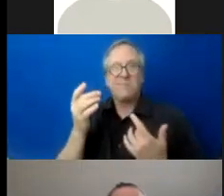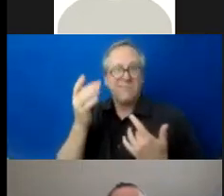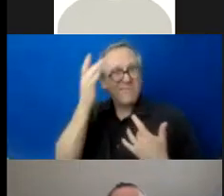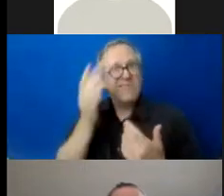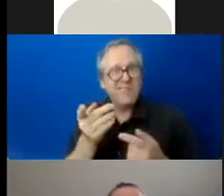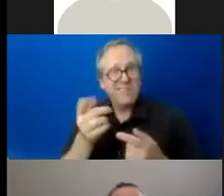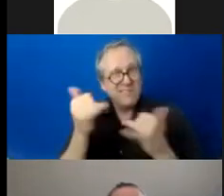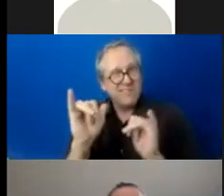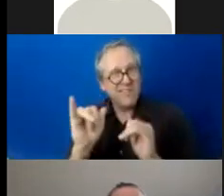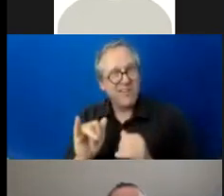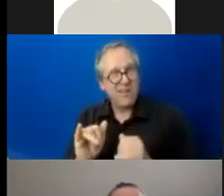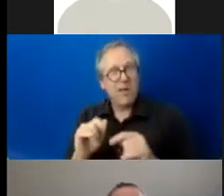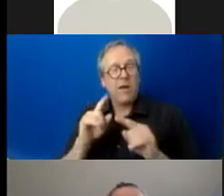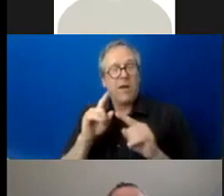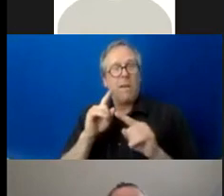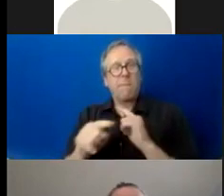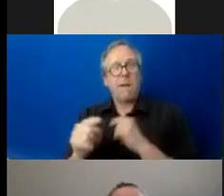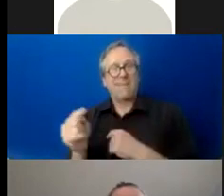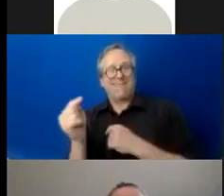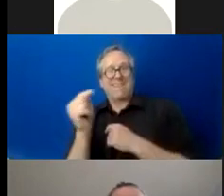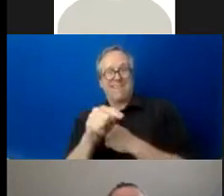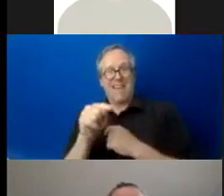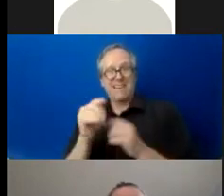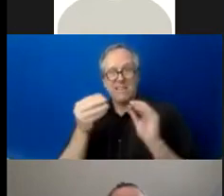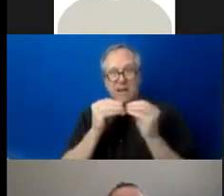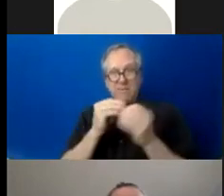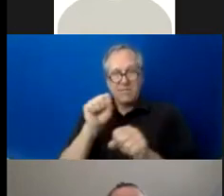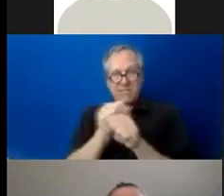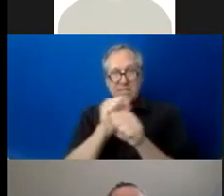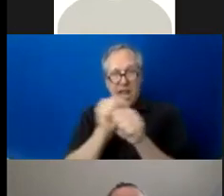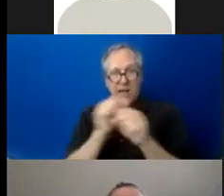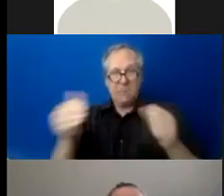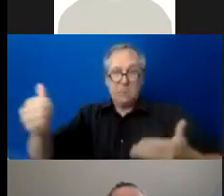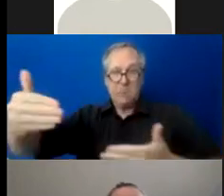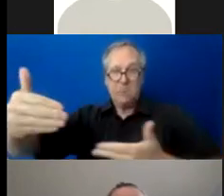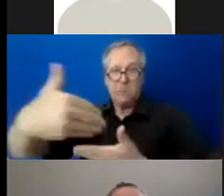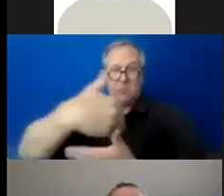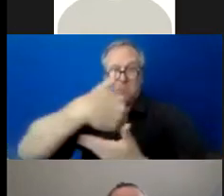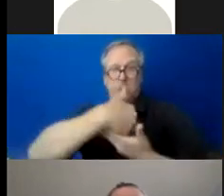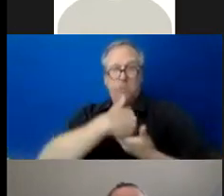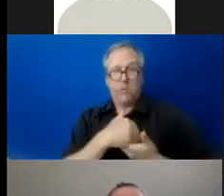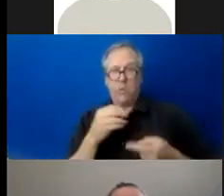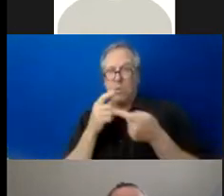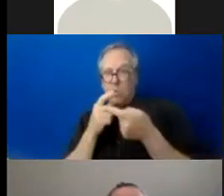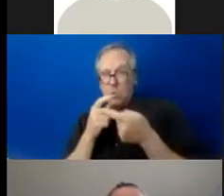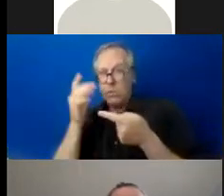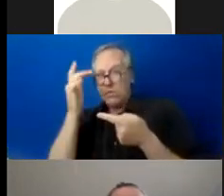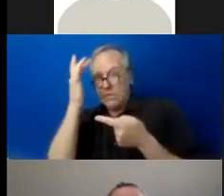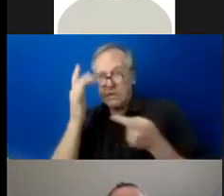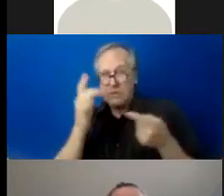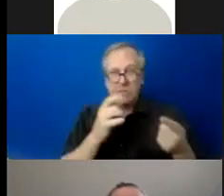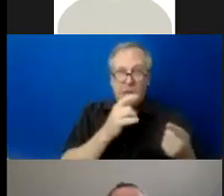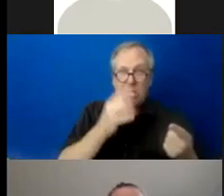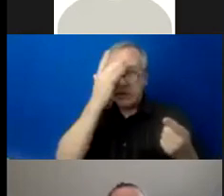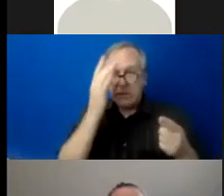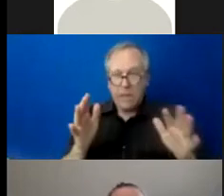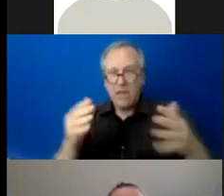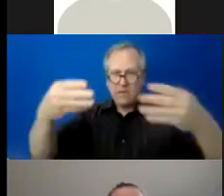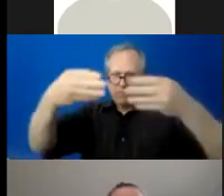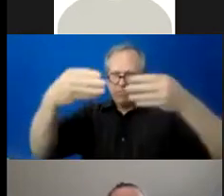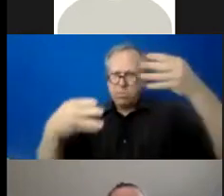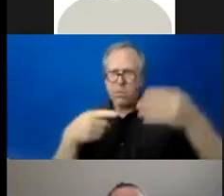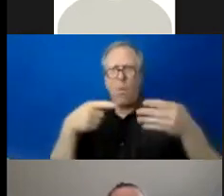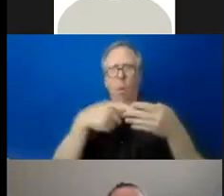sick. And that data was collected so quickly that they were able to get a pretty definitive answer that these vaccines are really